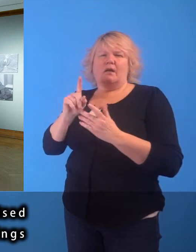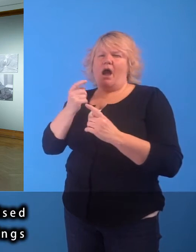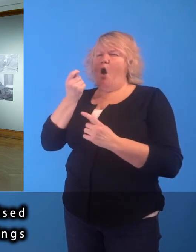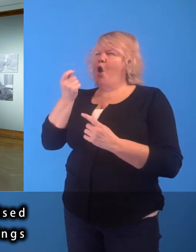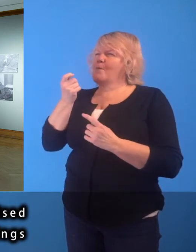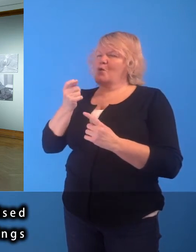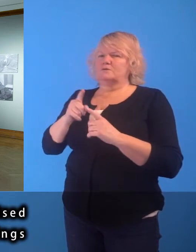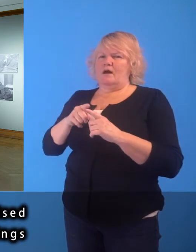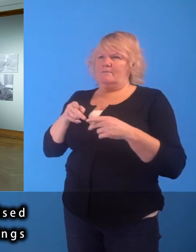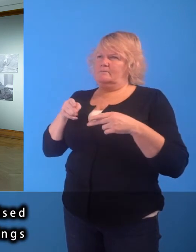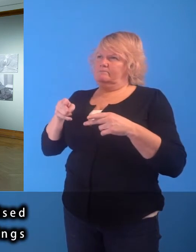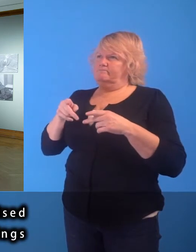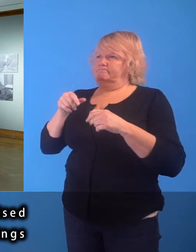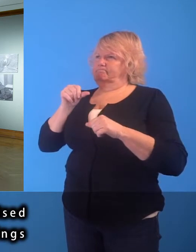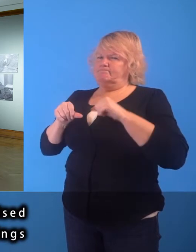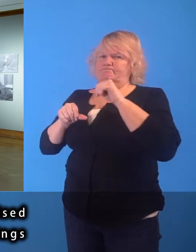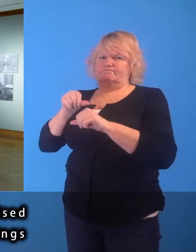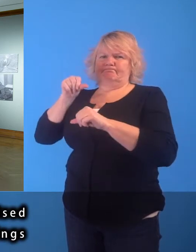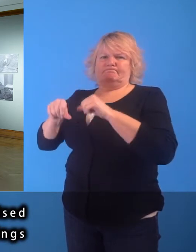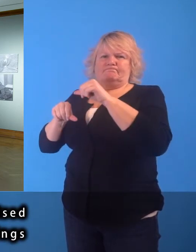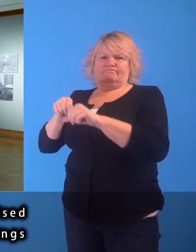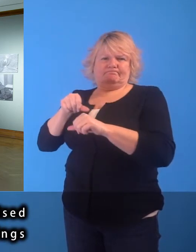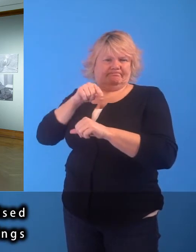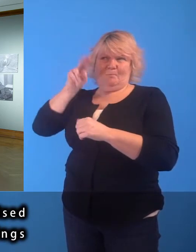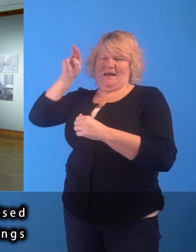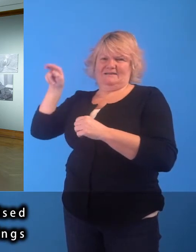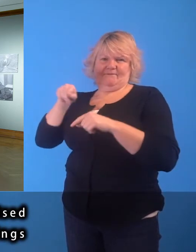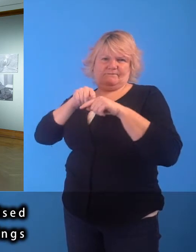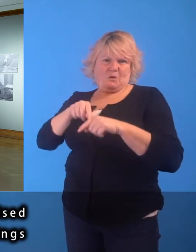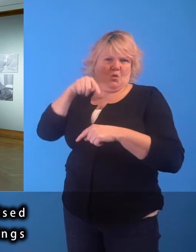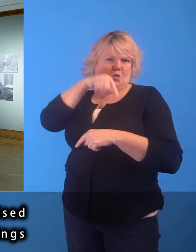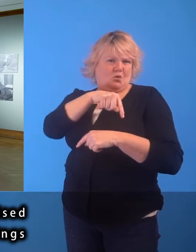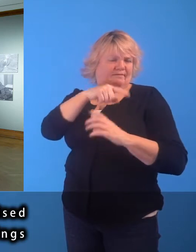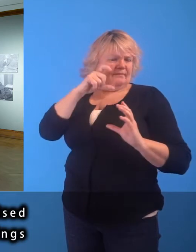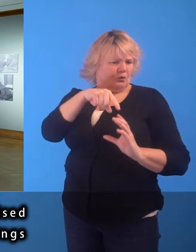He developed an almost mechanised method of composing his paintings